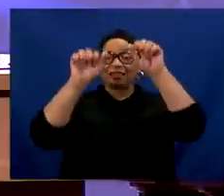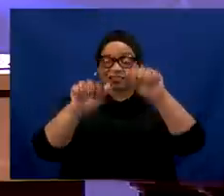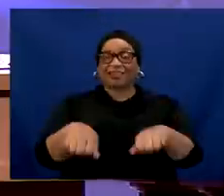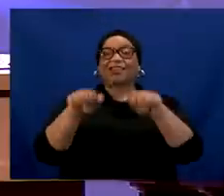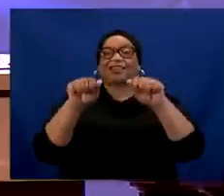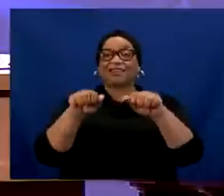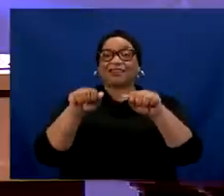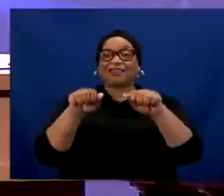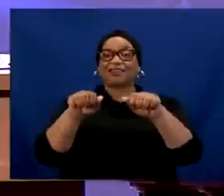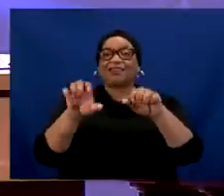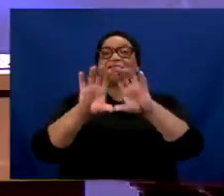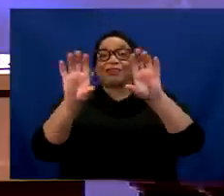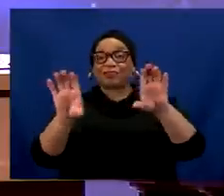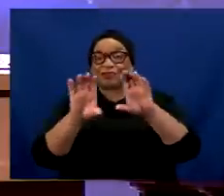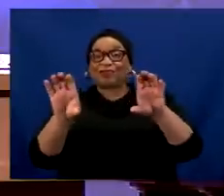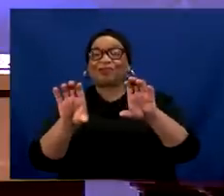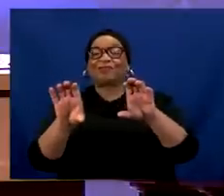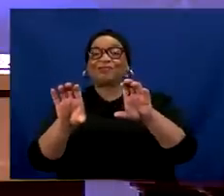can do it.